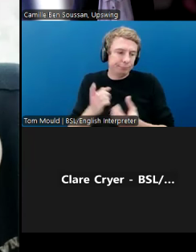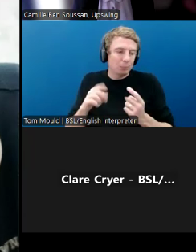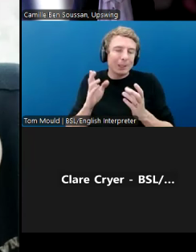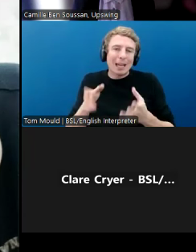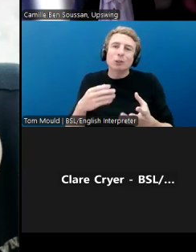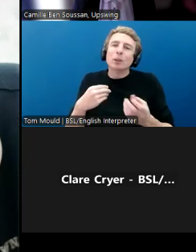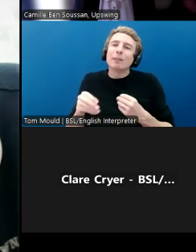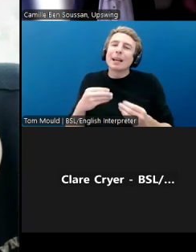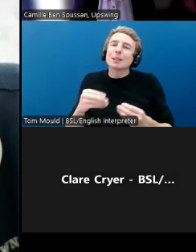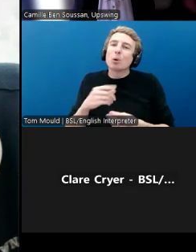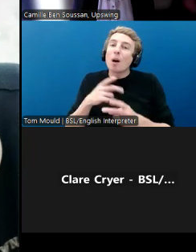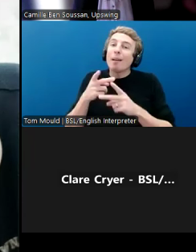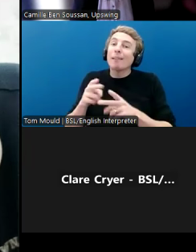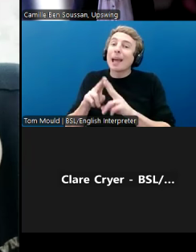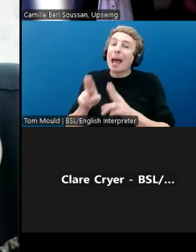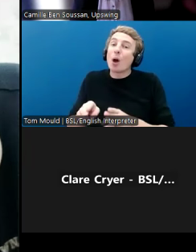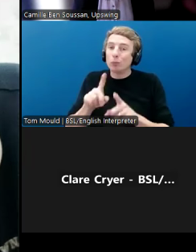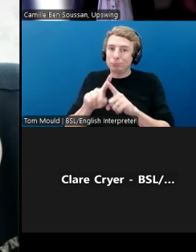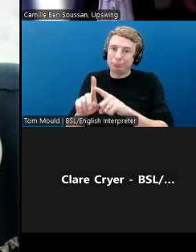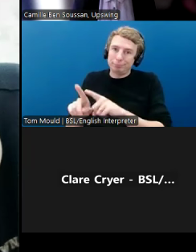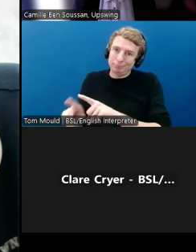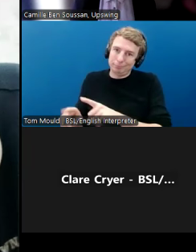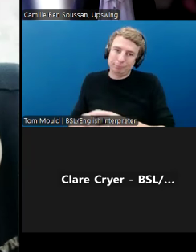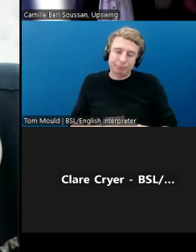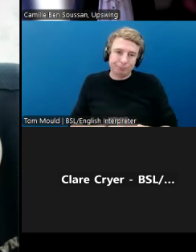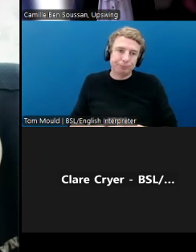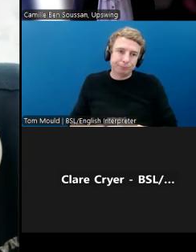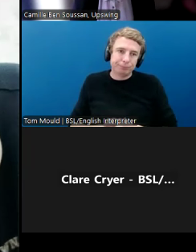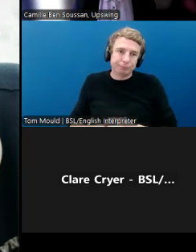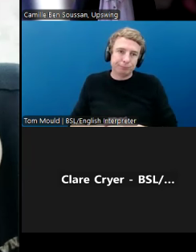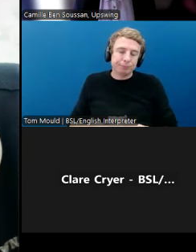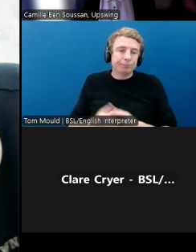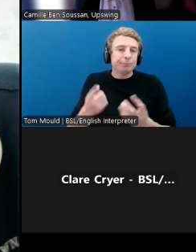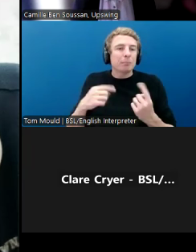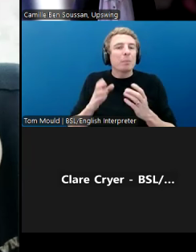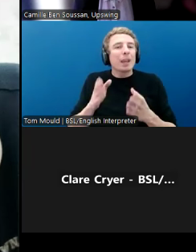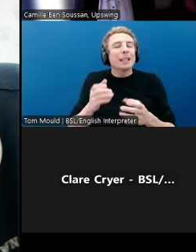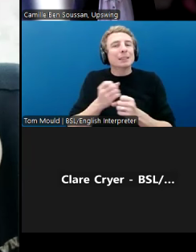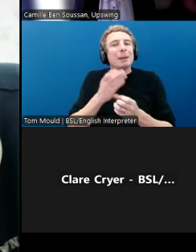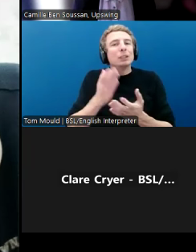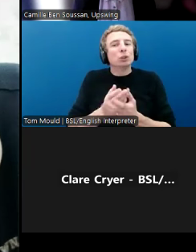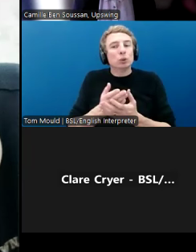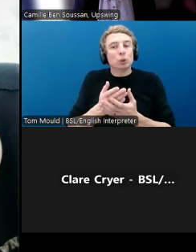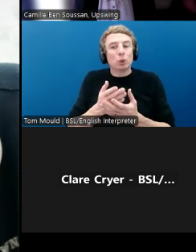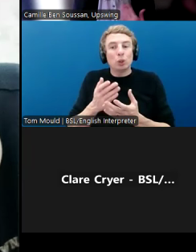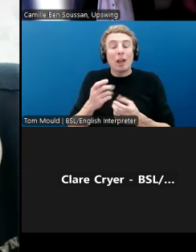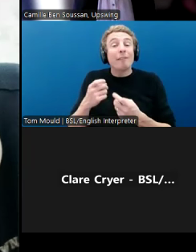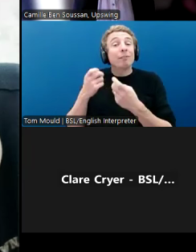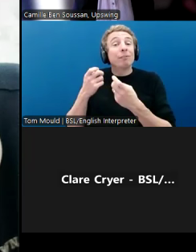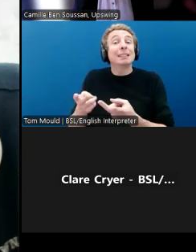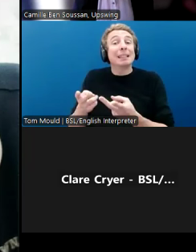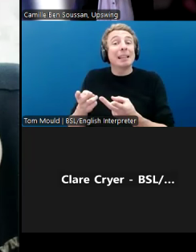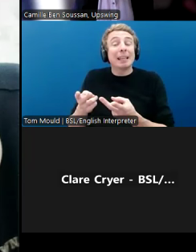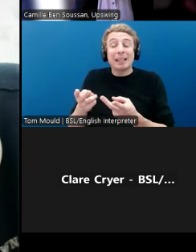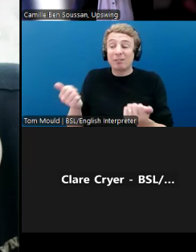different. We also wanted to ensure that our visits would impact for the long term, and that beyond us